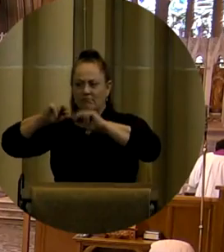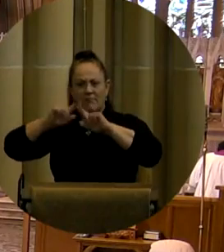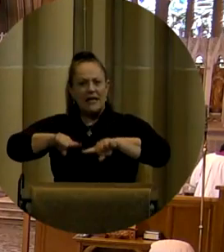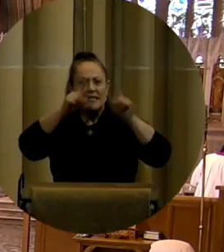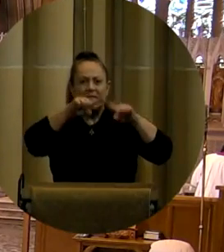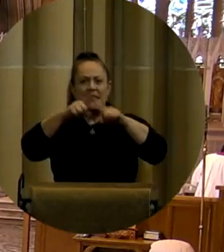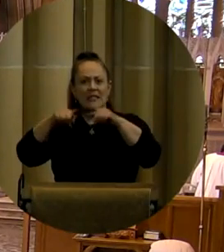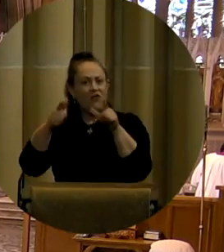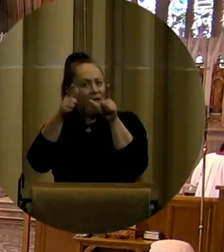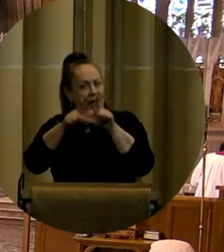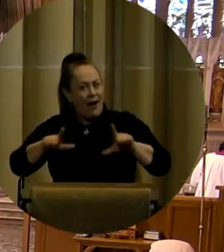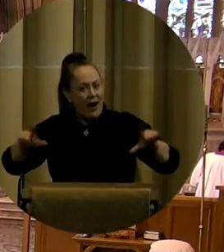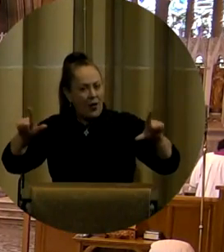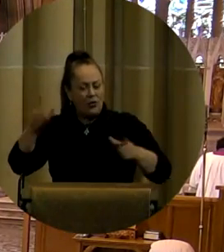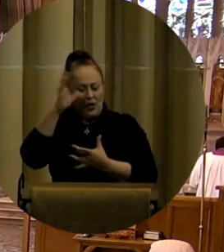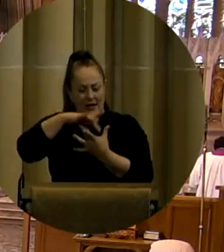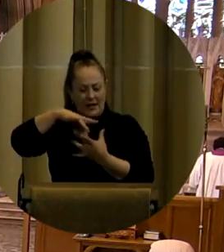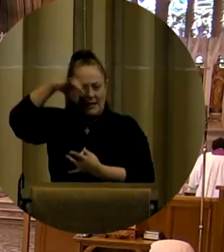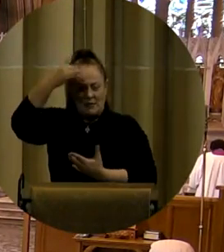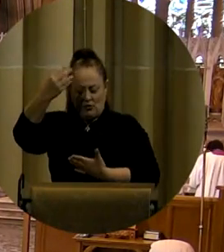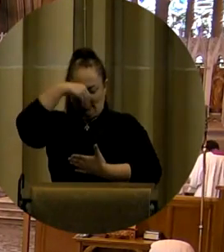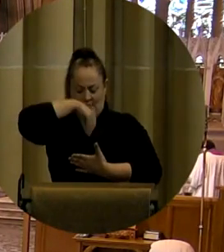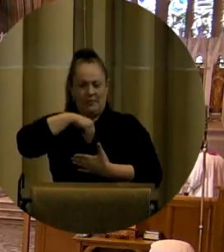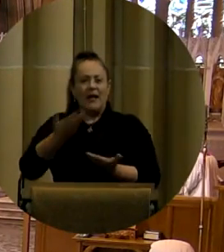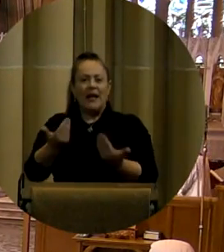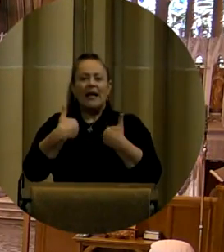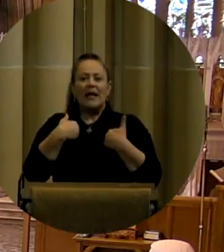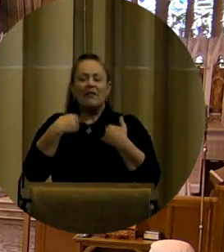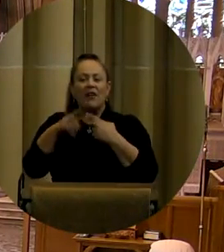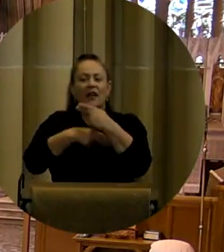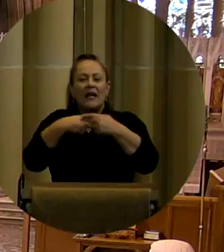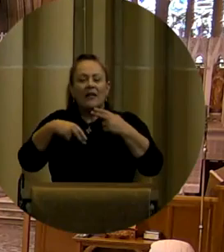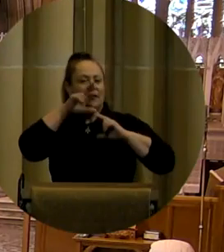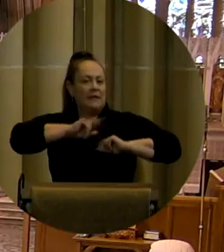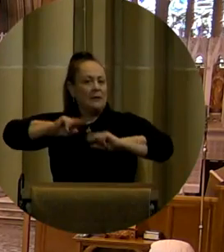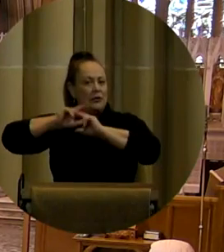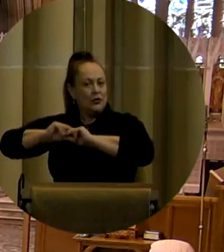languages as the Spirit gave them the gift of speech.